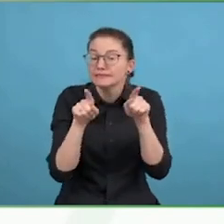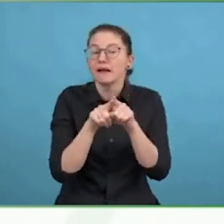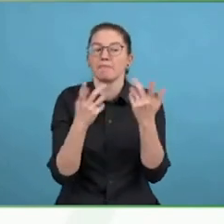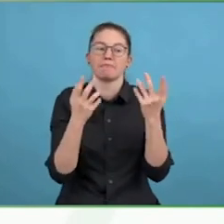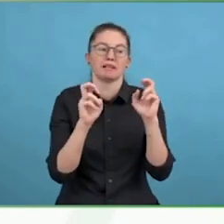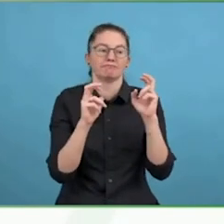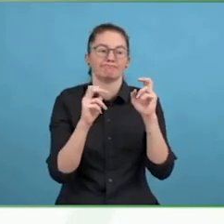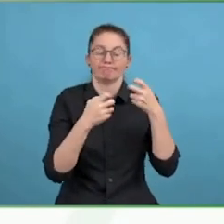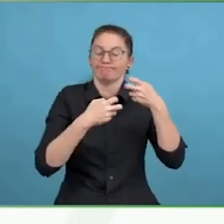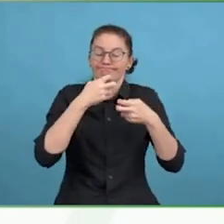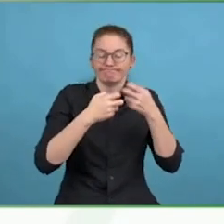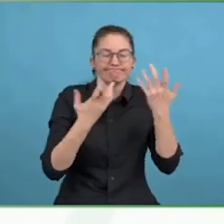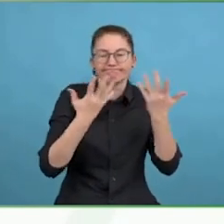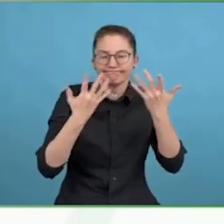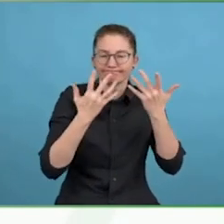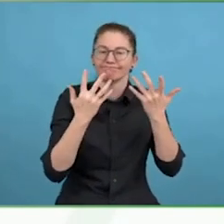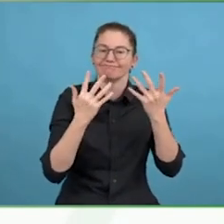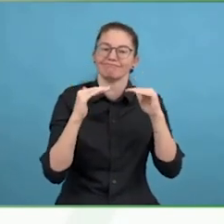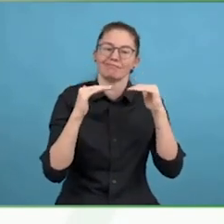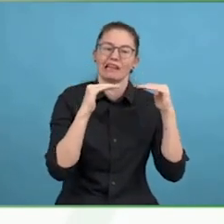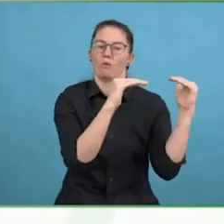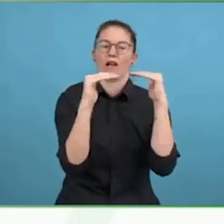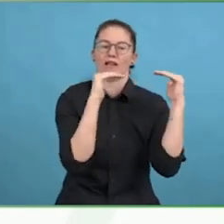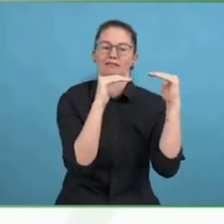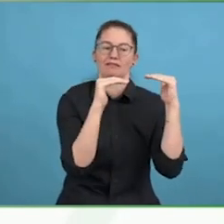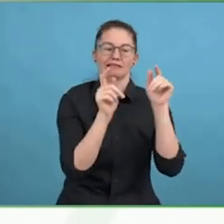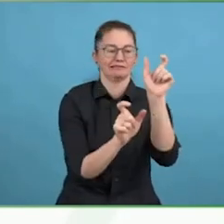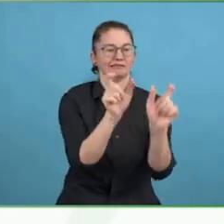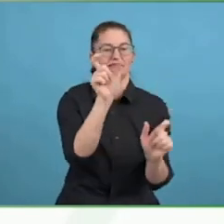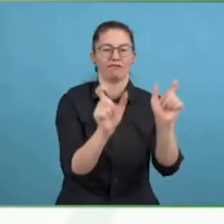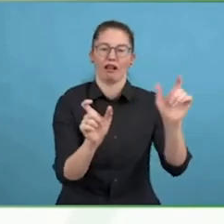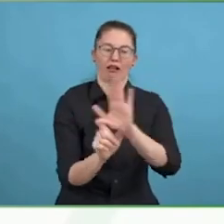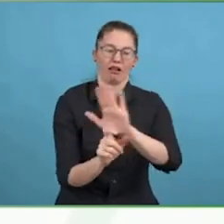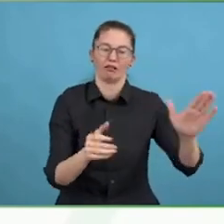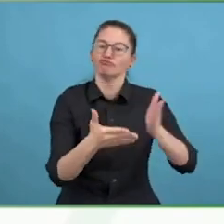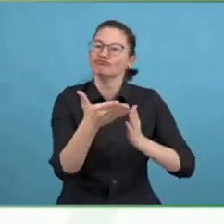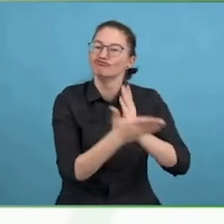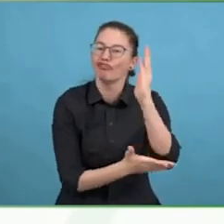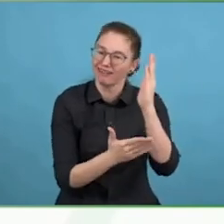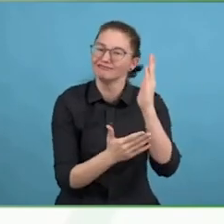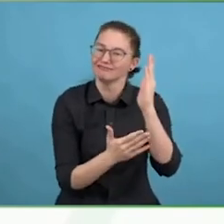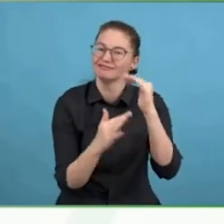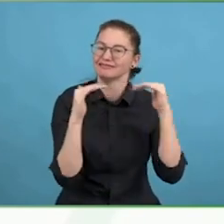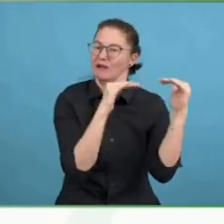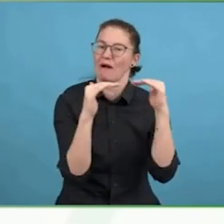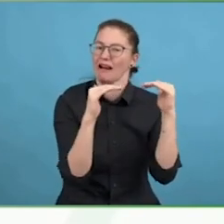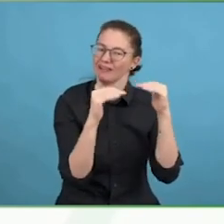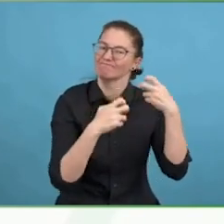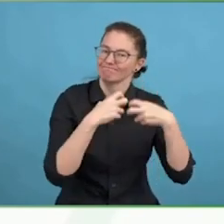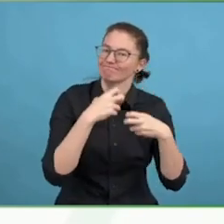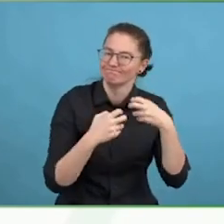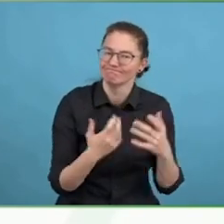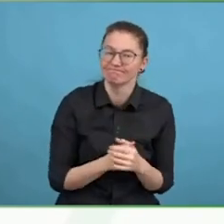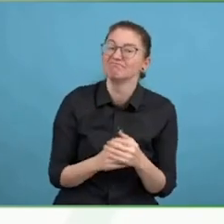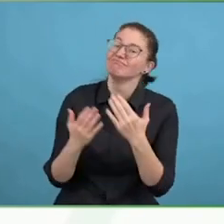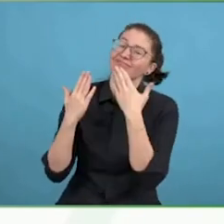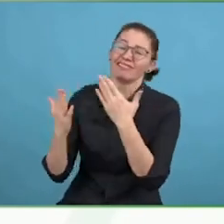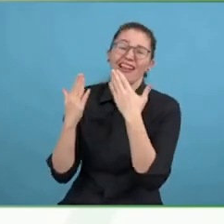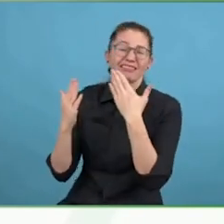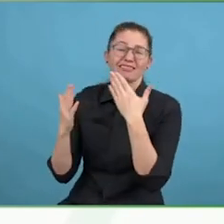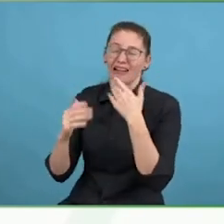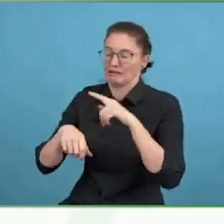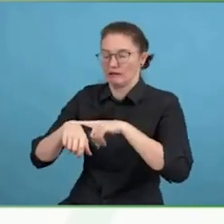his example of incredible accessibility. Have you got, I'm not going to ask for unsuccessful examples, one